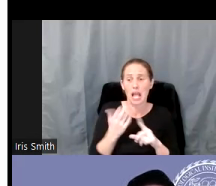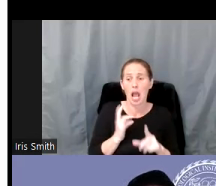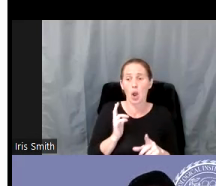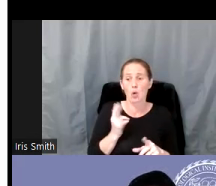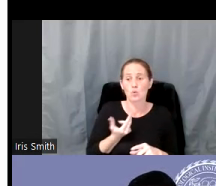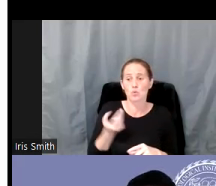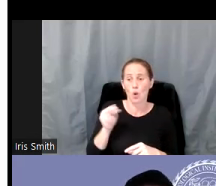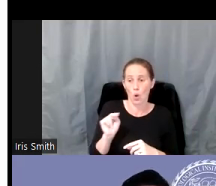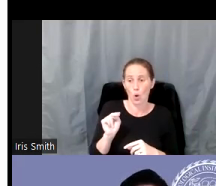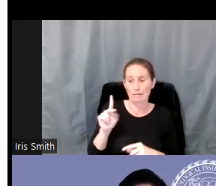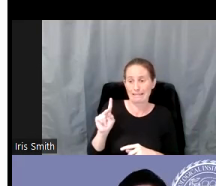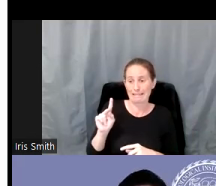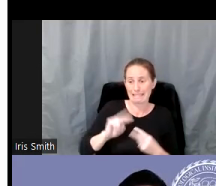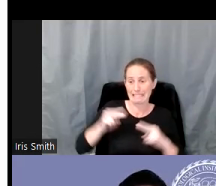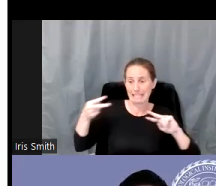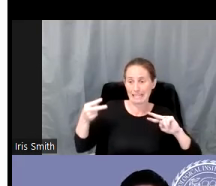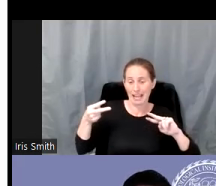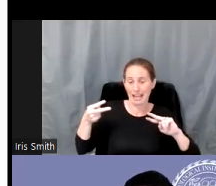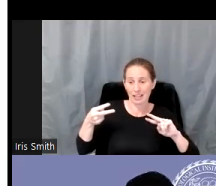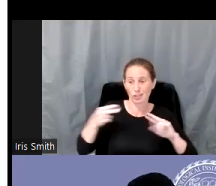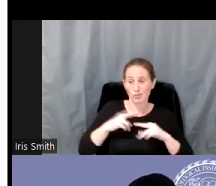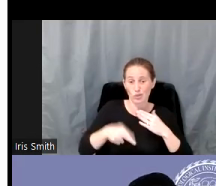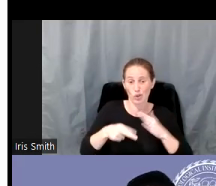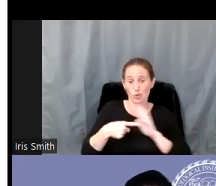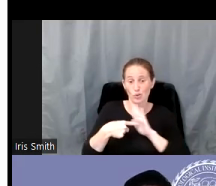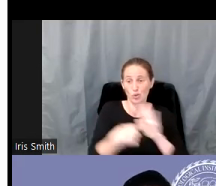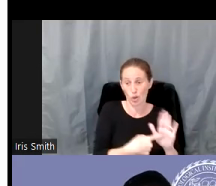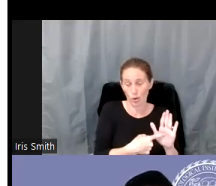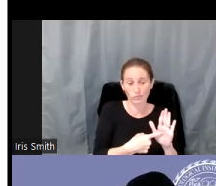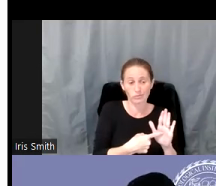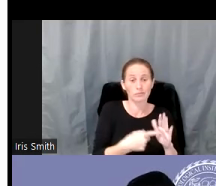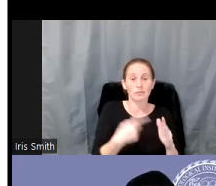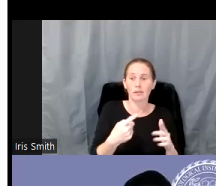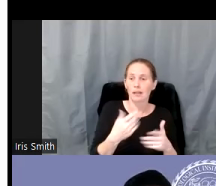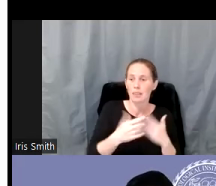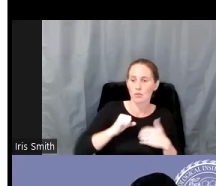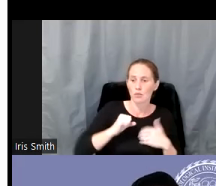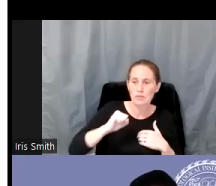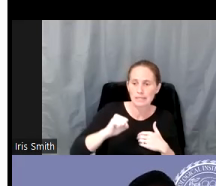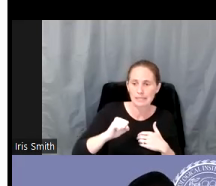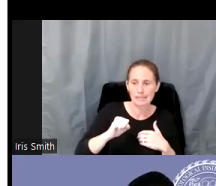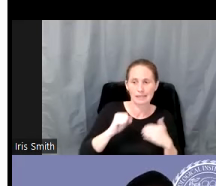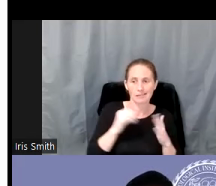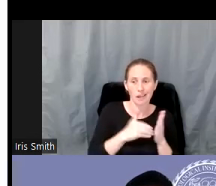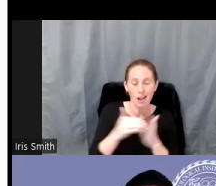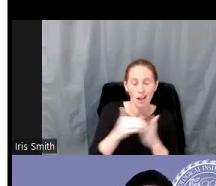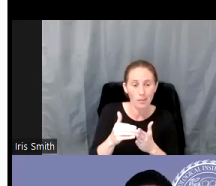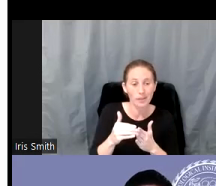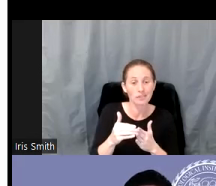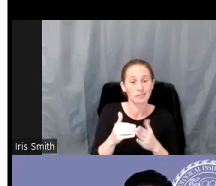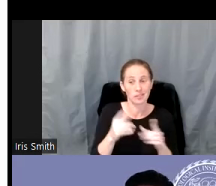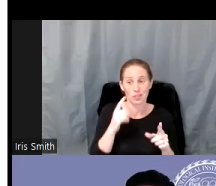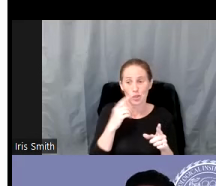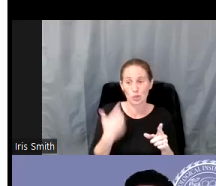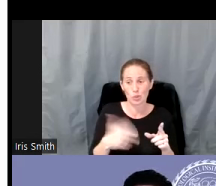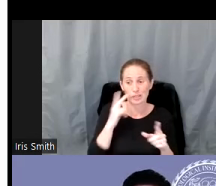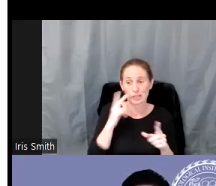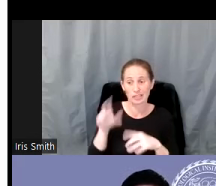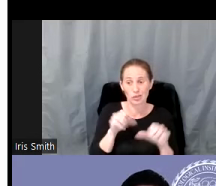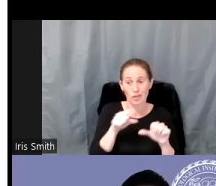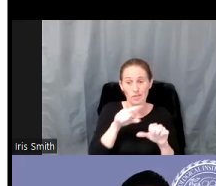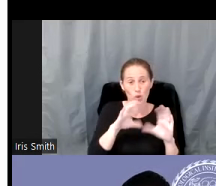modern populations and also the ancient population showed that. There were revolts, resistance was common, hence the inauguration of